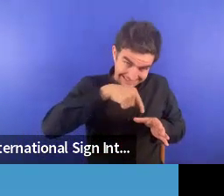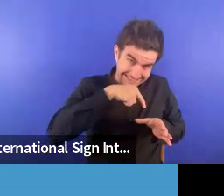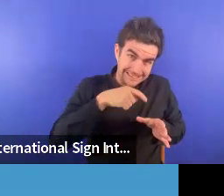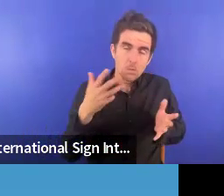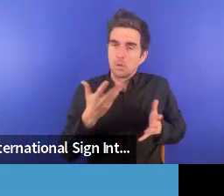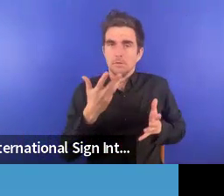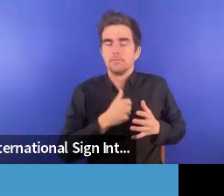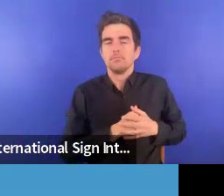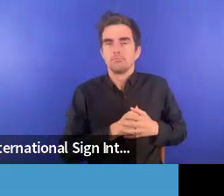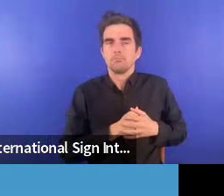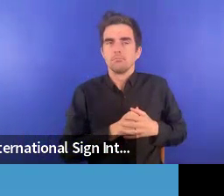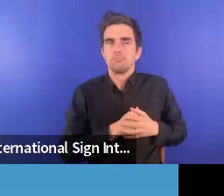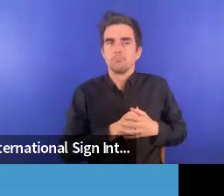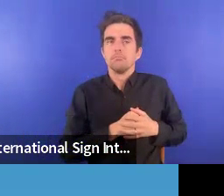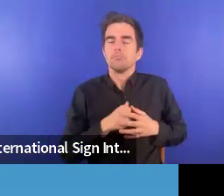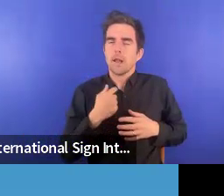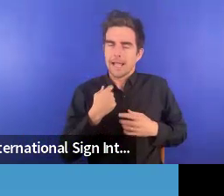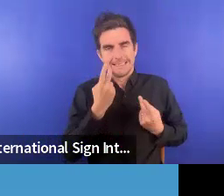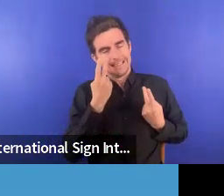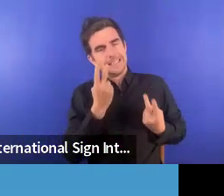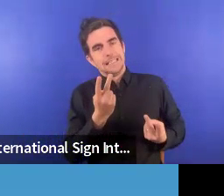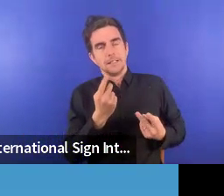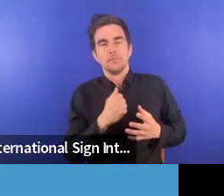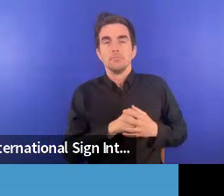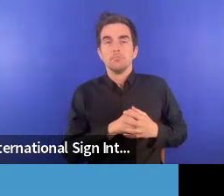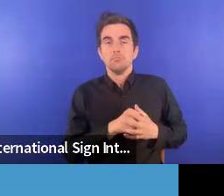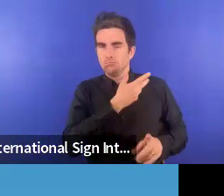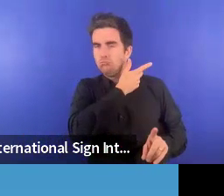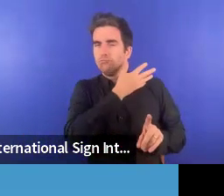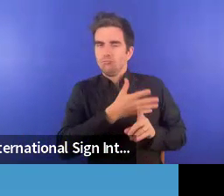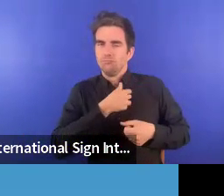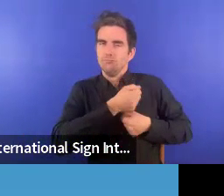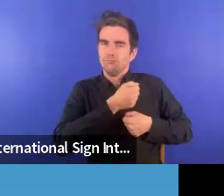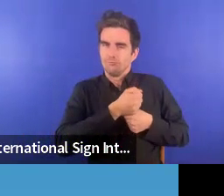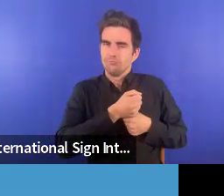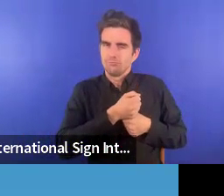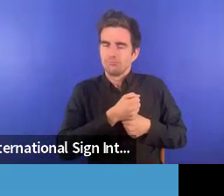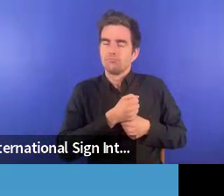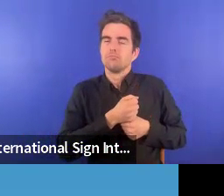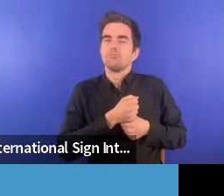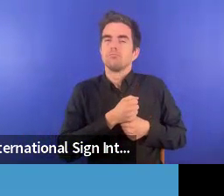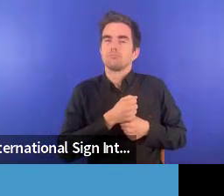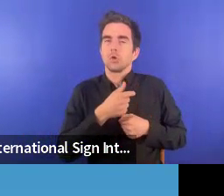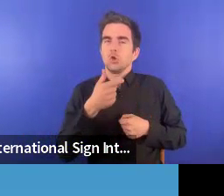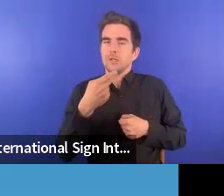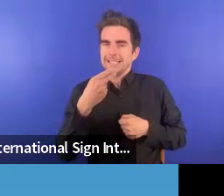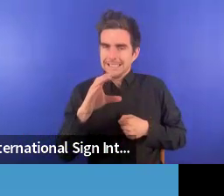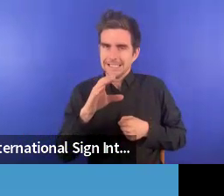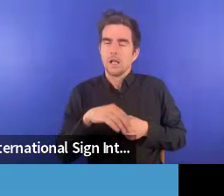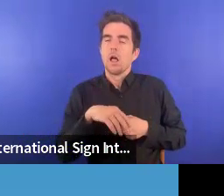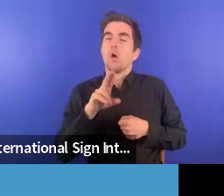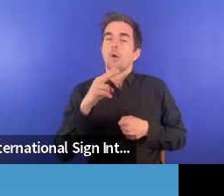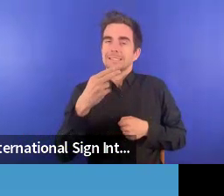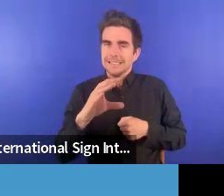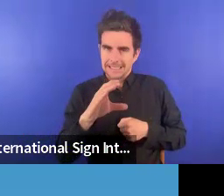at GHC that a lot of policymakers also want data on outcomes. So they also want to see